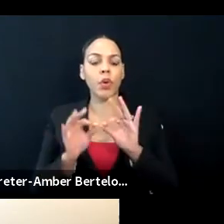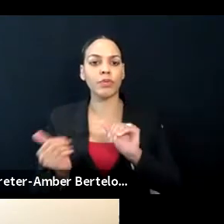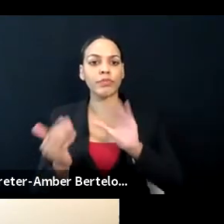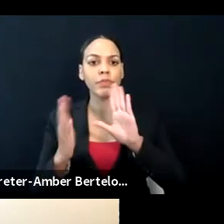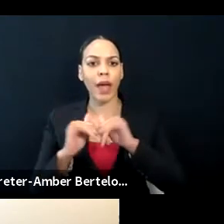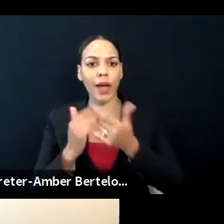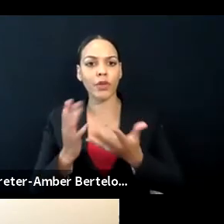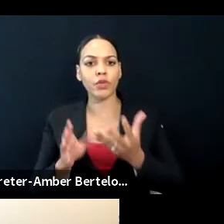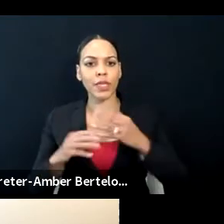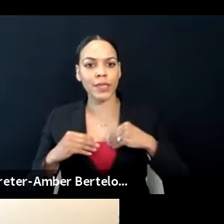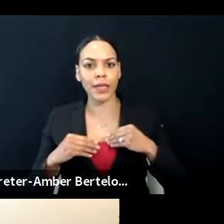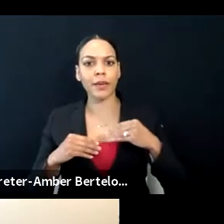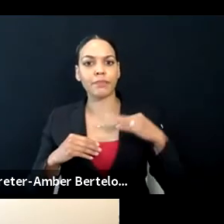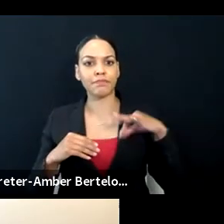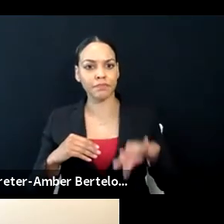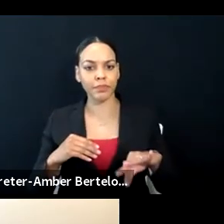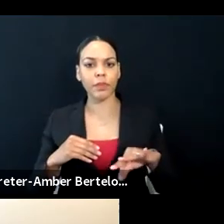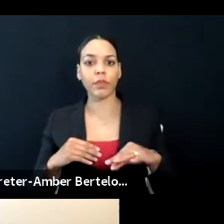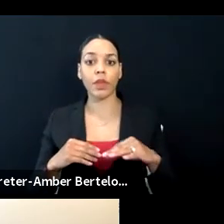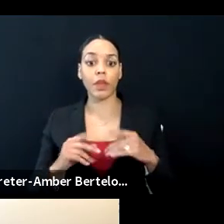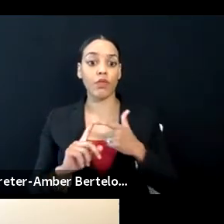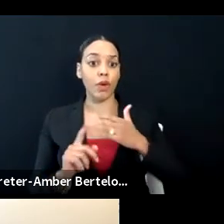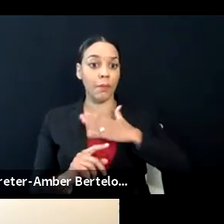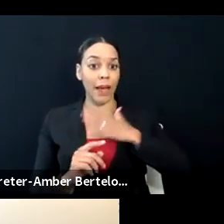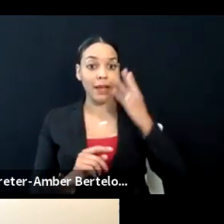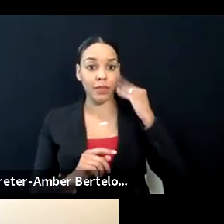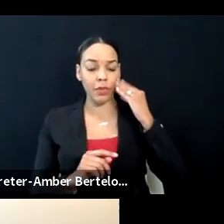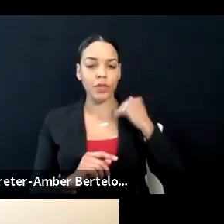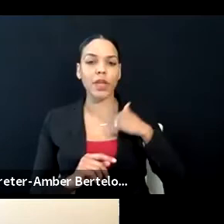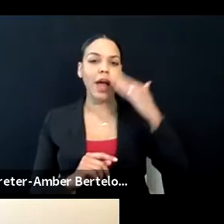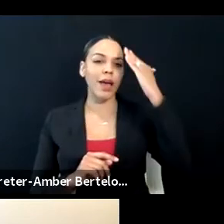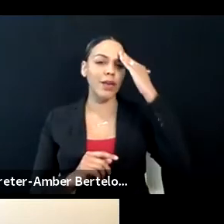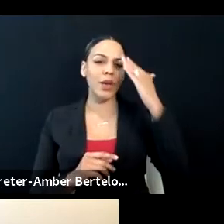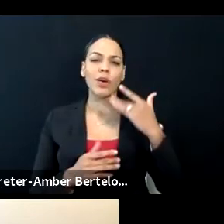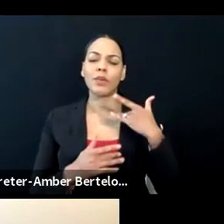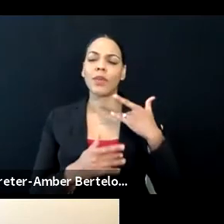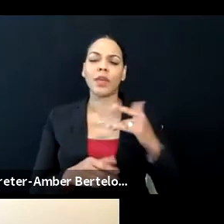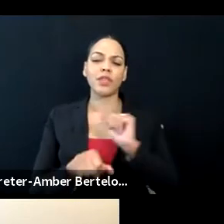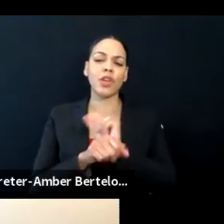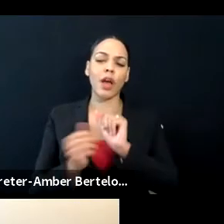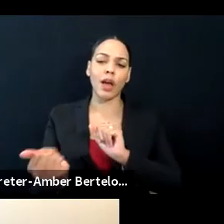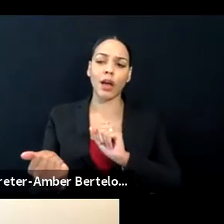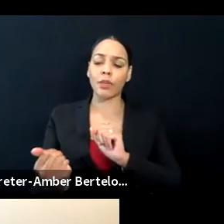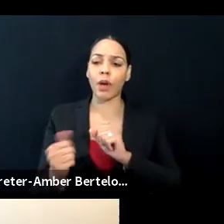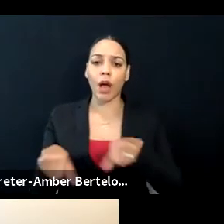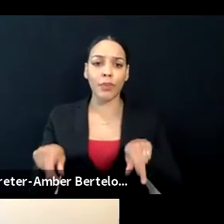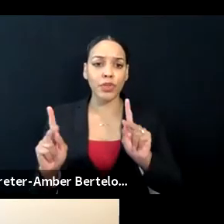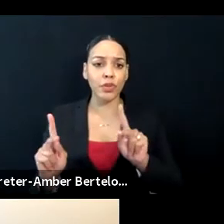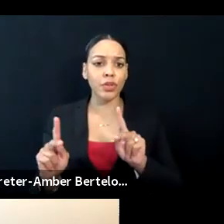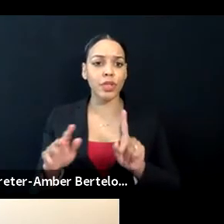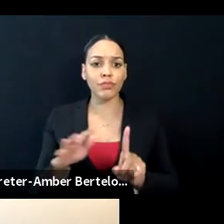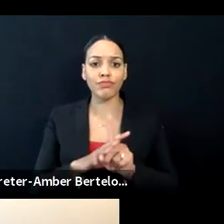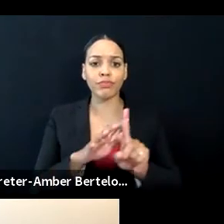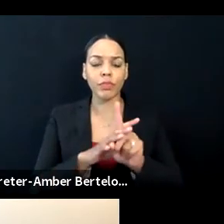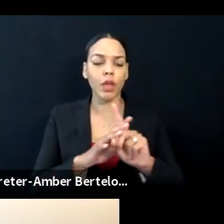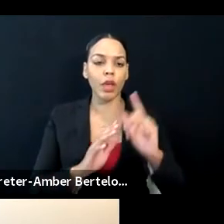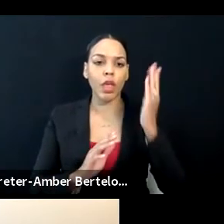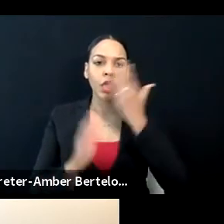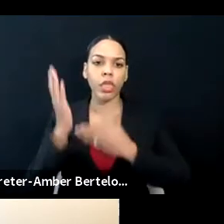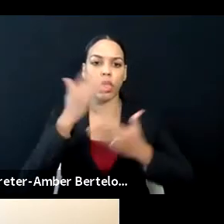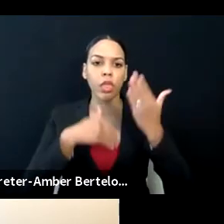you know, from my own experience, I know that I'm always passed over for the job. And in fact, I said to a producer once, I said,